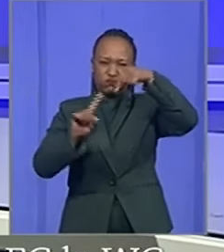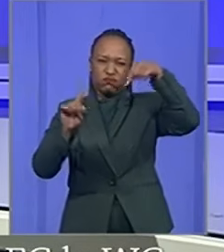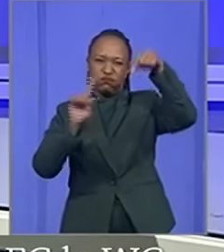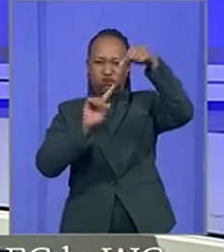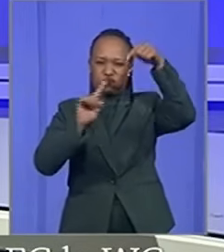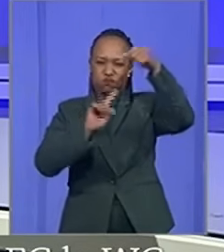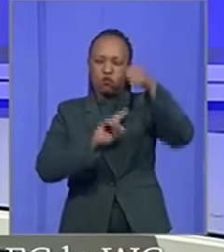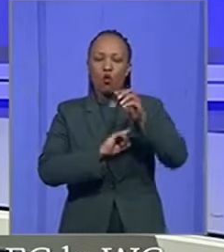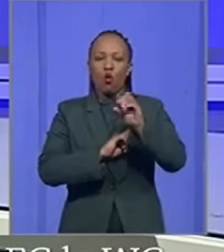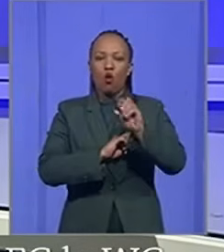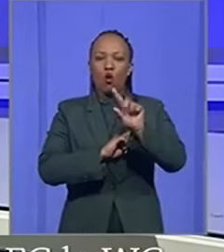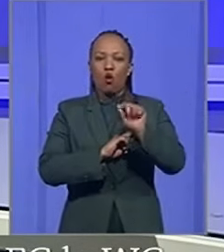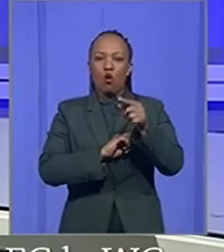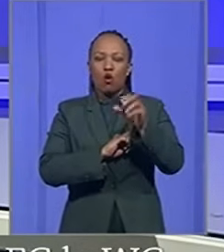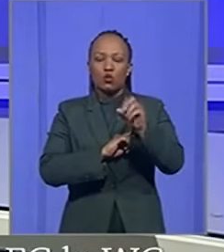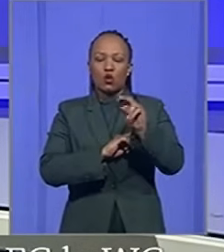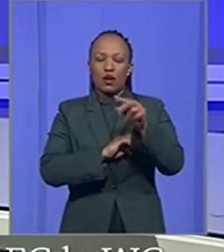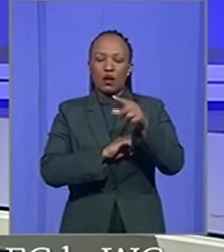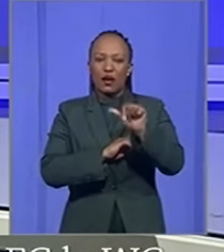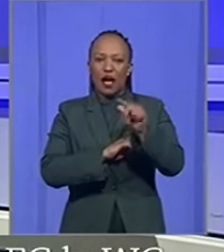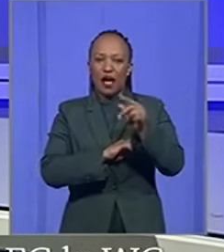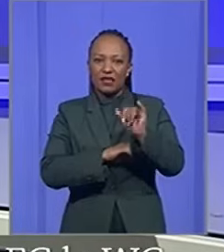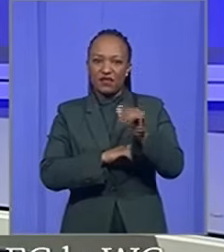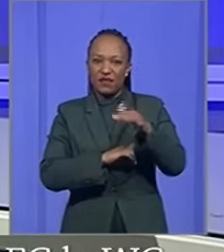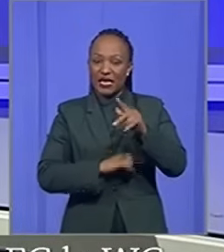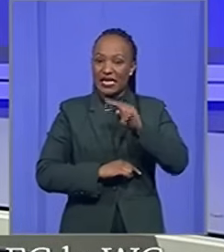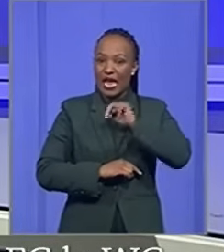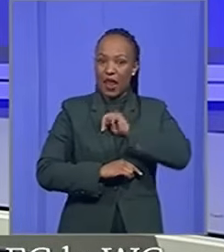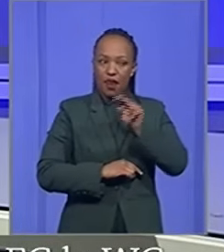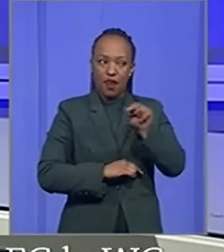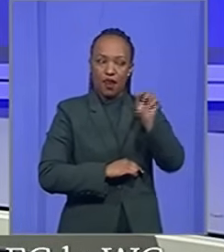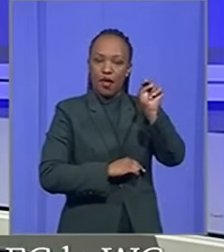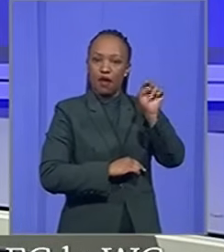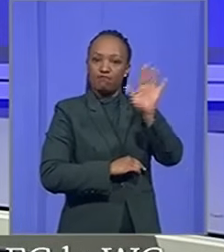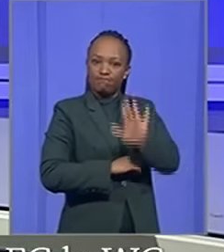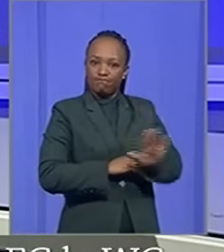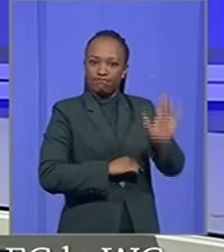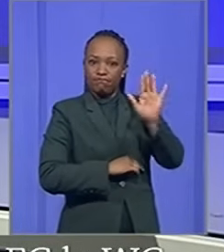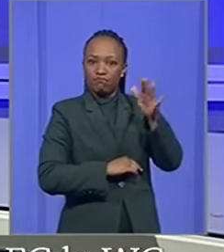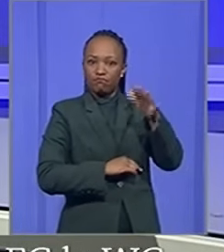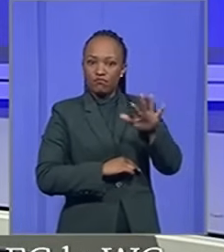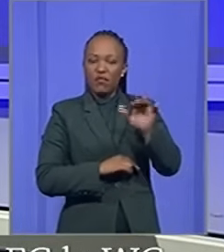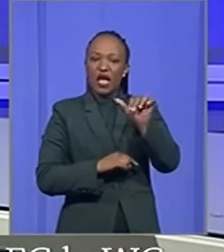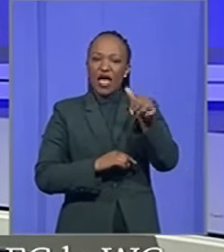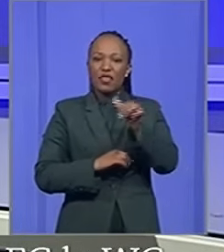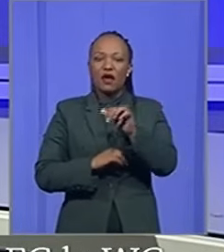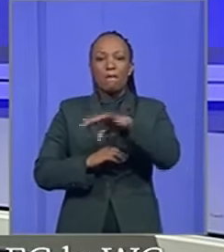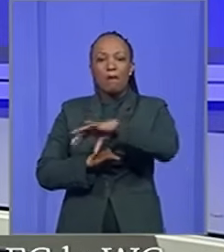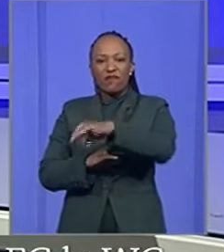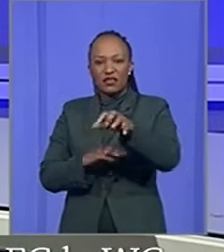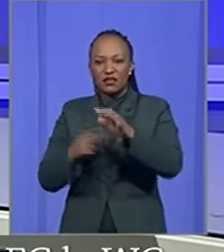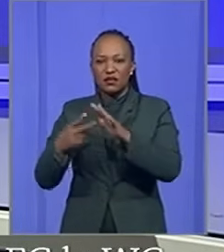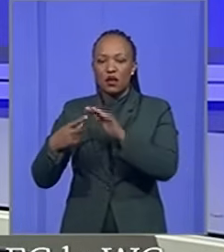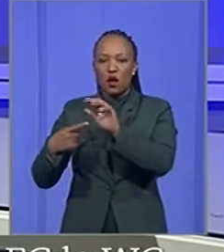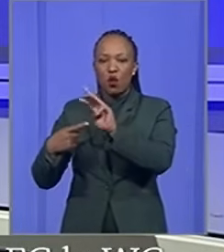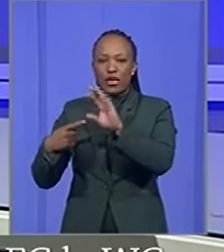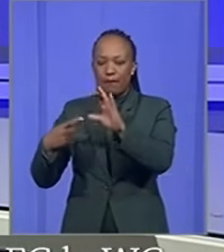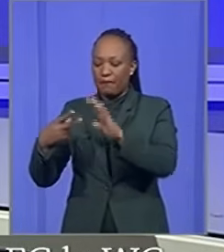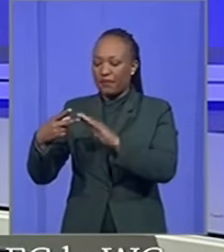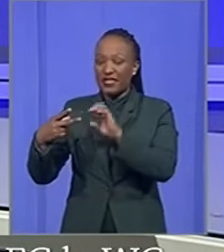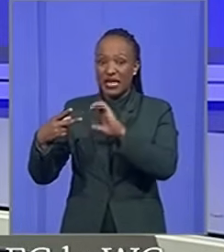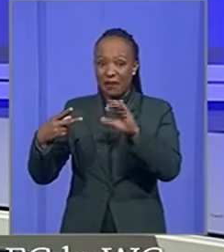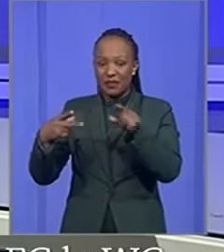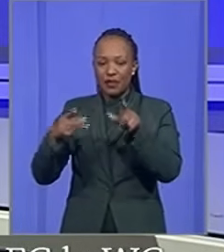ho Durban provinseng ya KwaZulu-Natal. Ho sa le jwalo dipula tse matla di bakile tshenyo diprofenseng tse jwalo ka Western Cape le Eastern